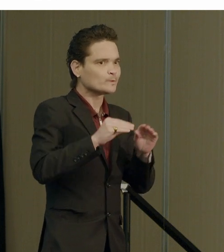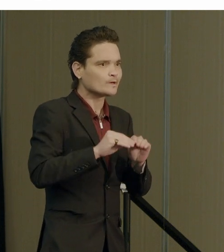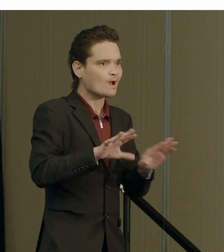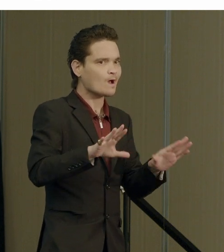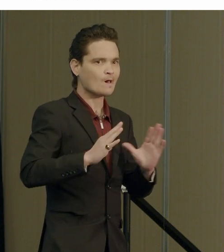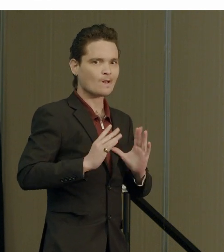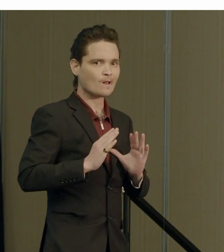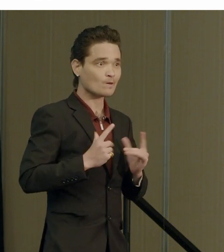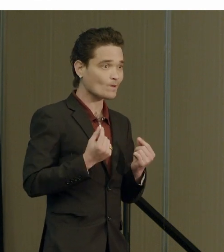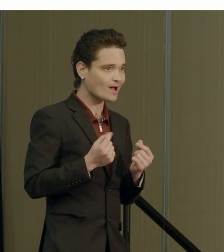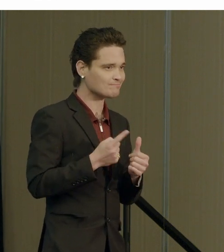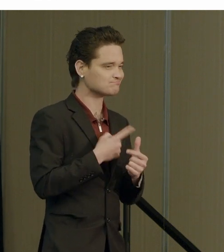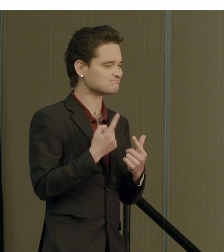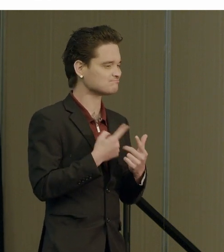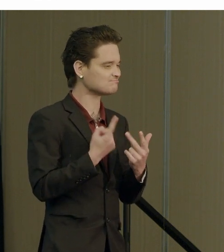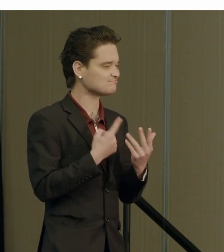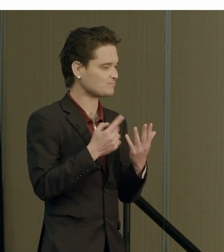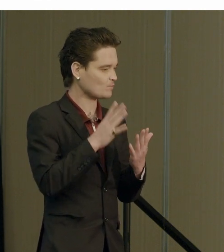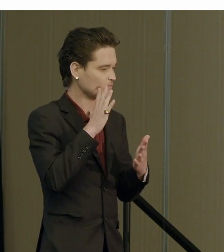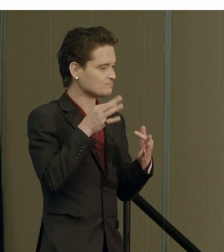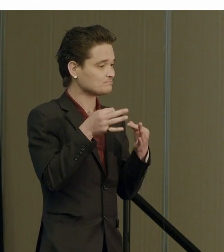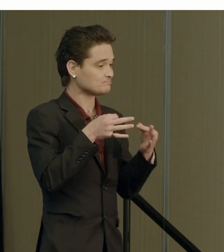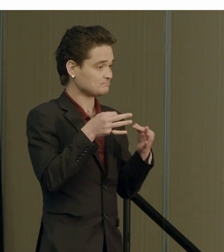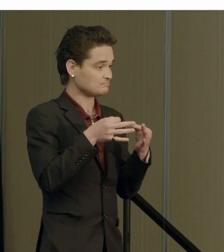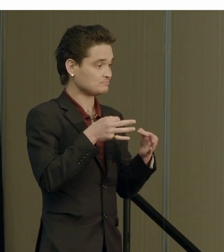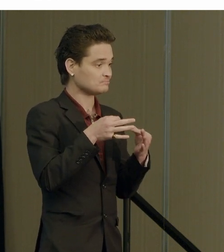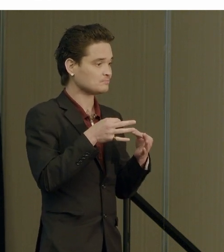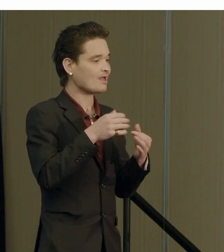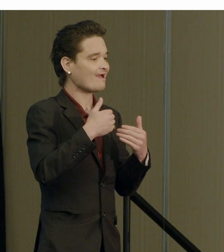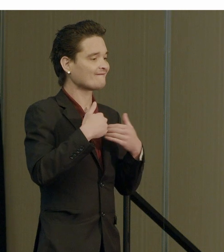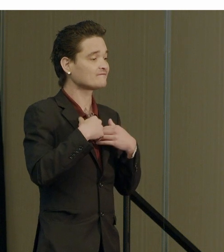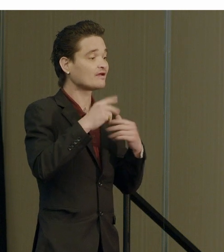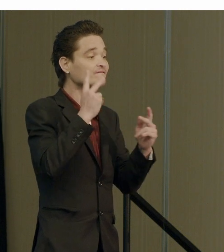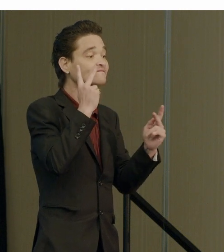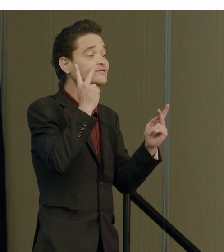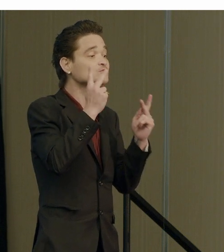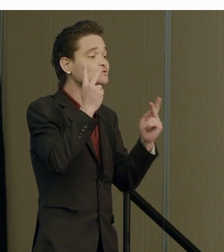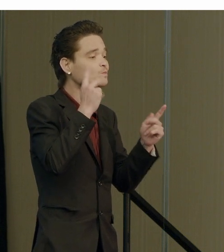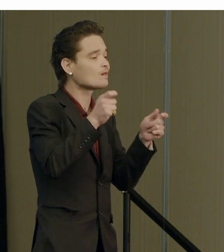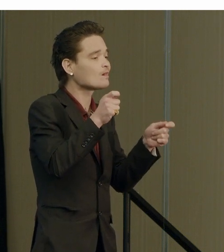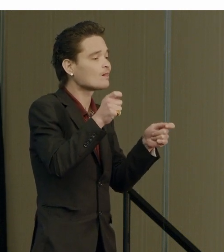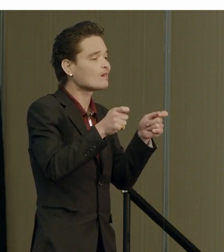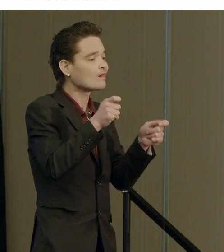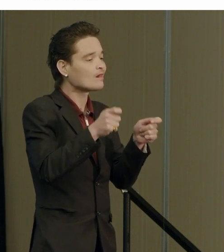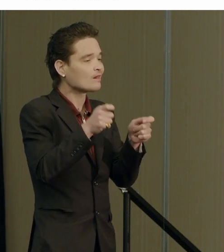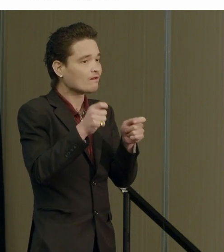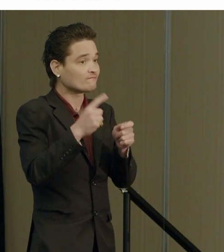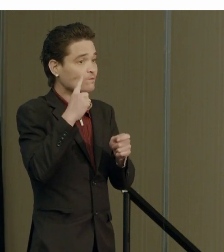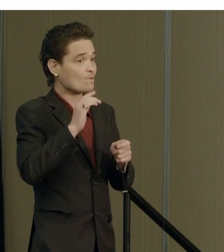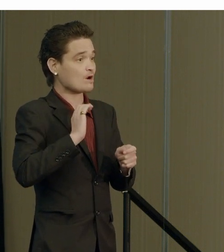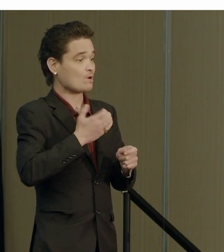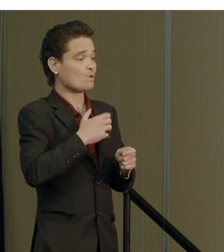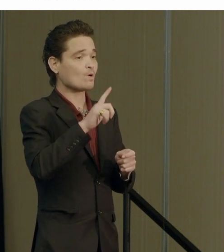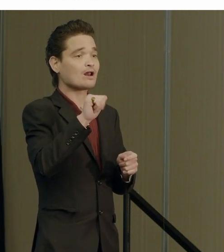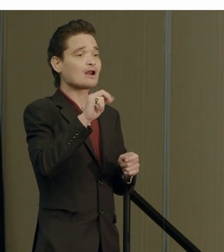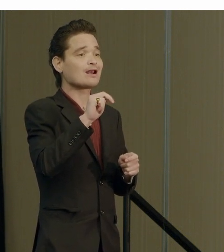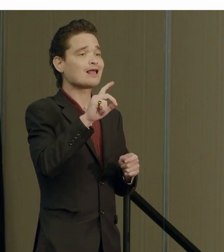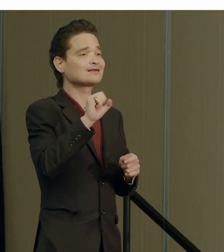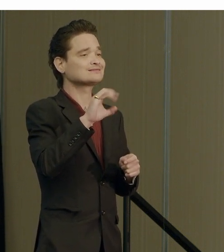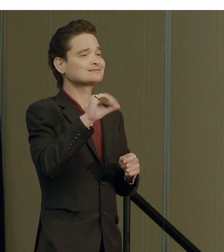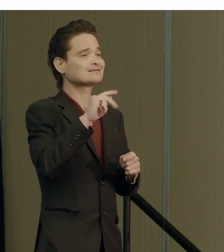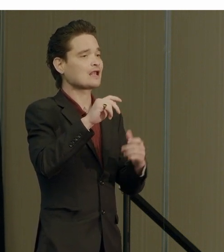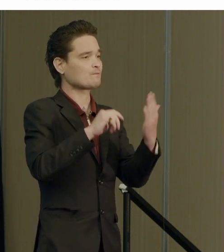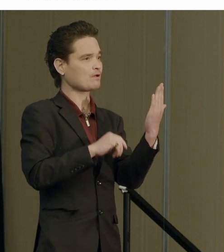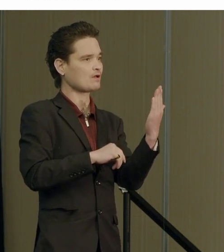over is the visual improvement that we made to our landscape mode. I just want to call out that this is available only on the